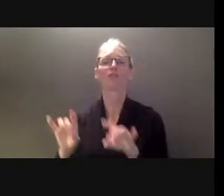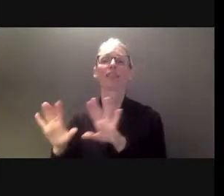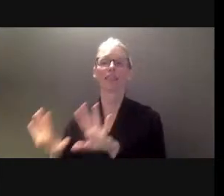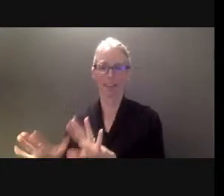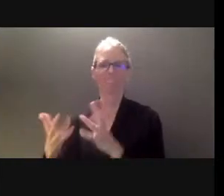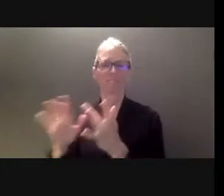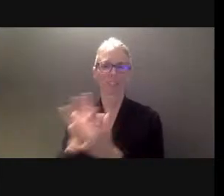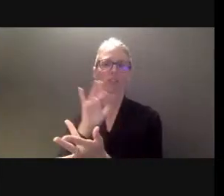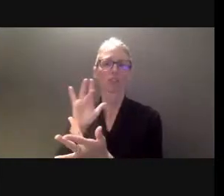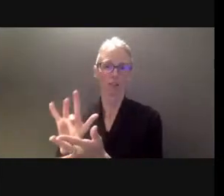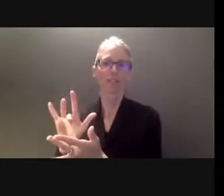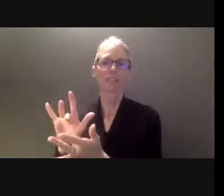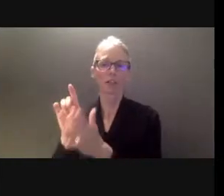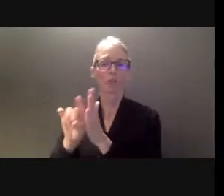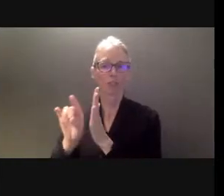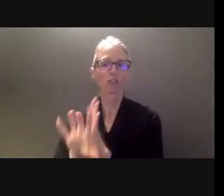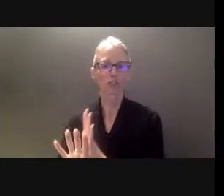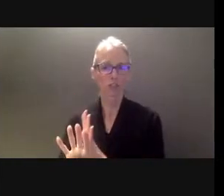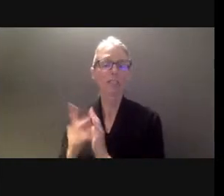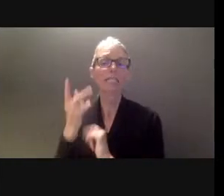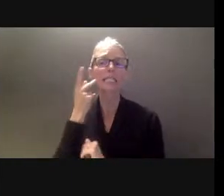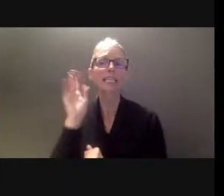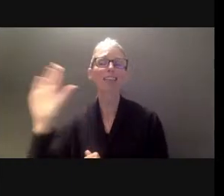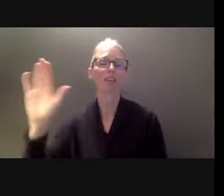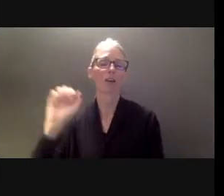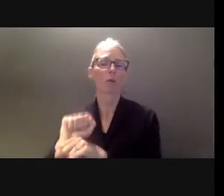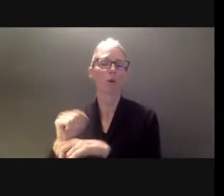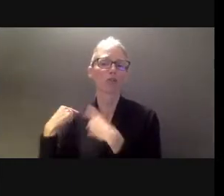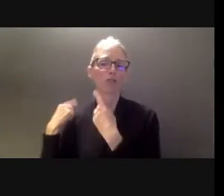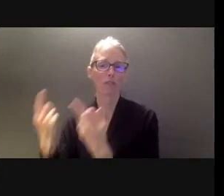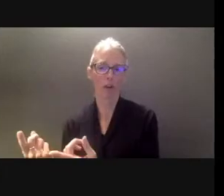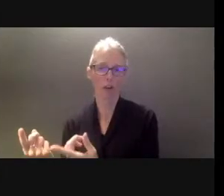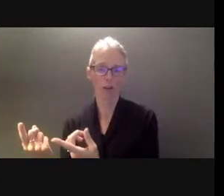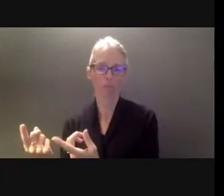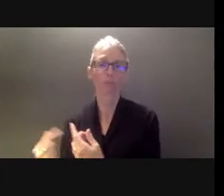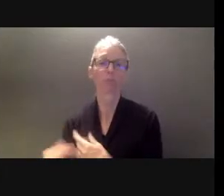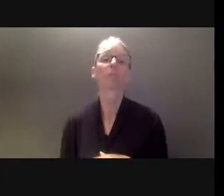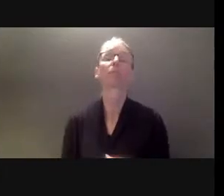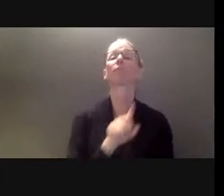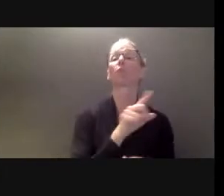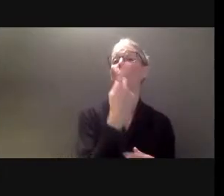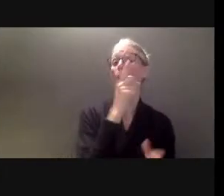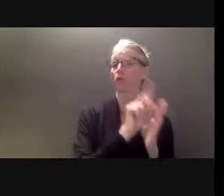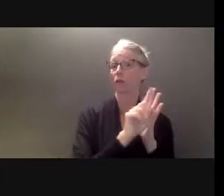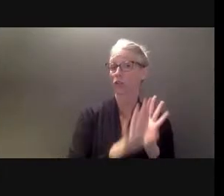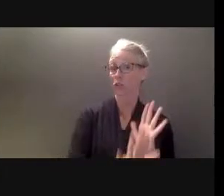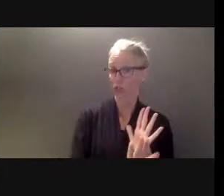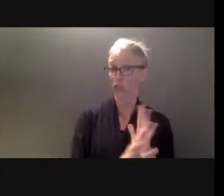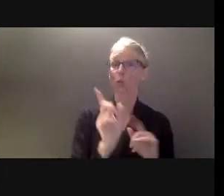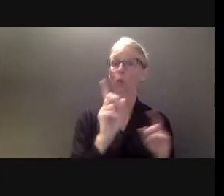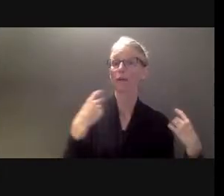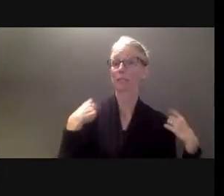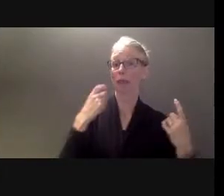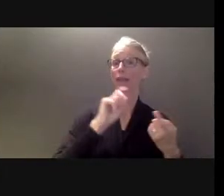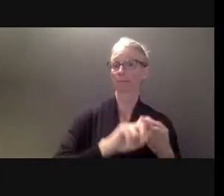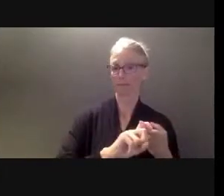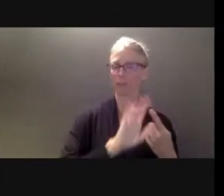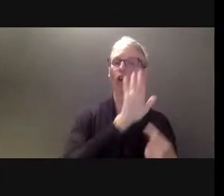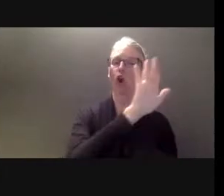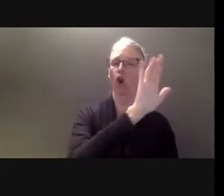more about the work kind of going on. We've also been in contact with a researcher in Spain with her work on outdoor